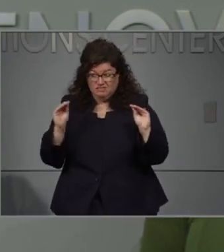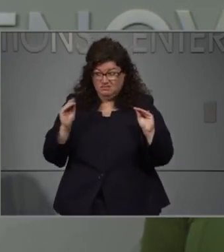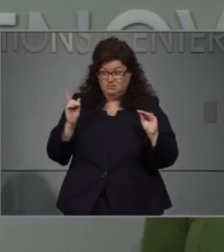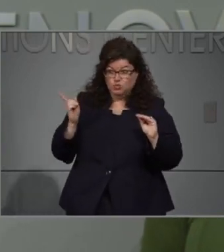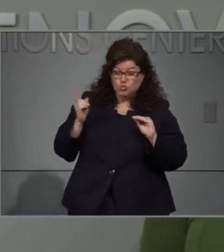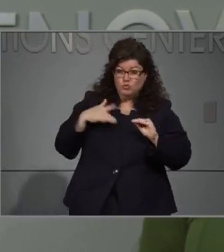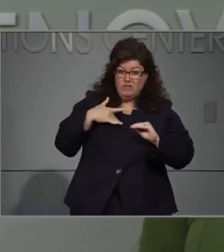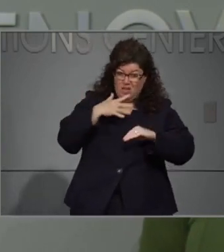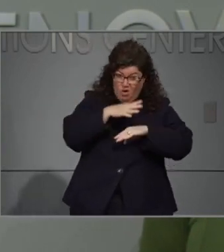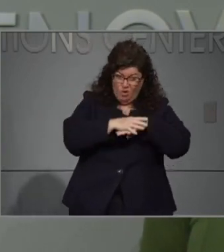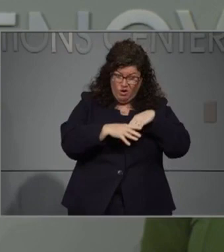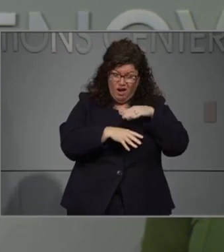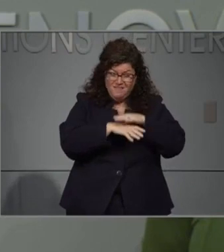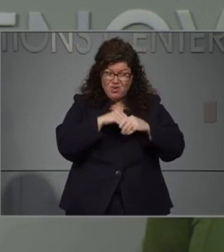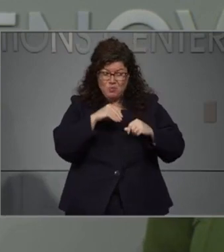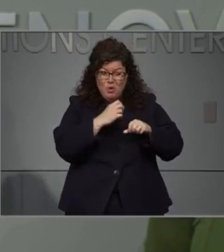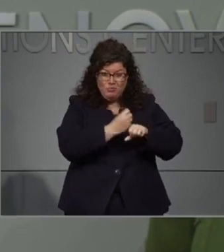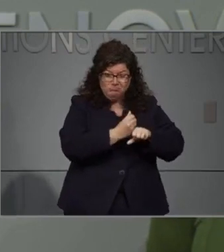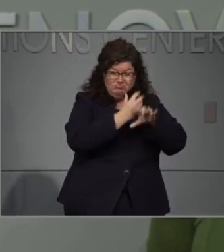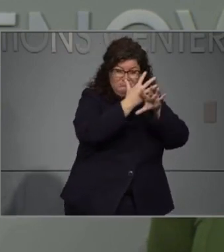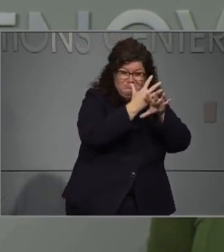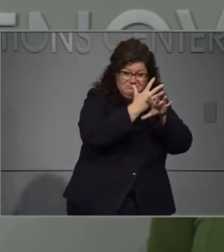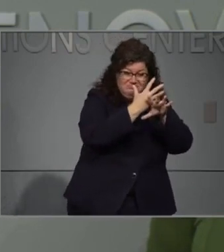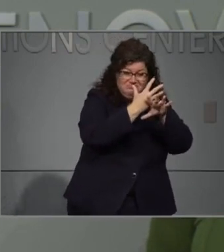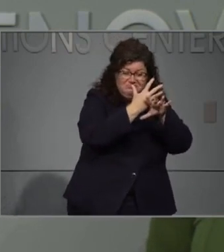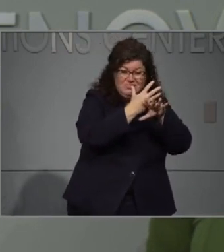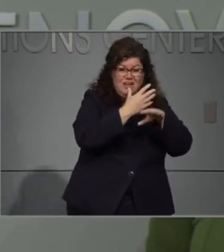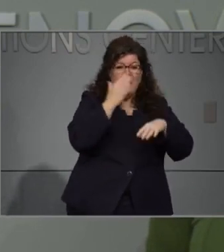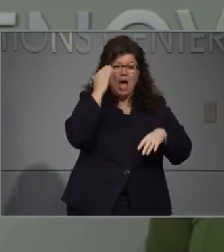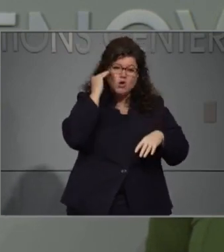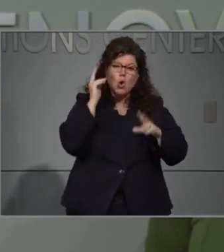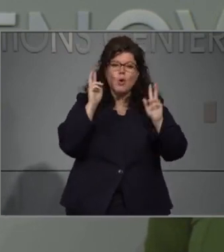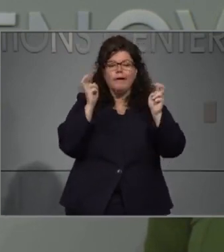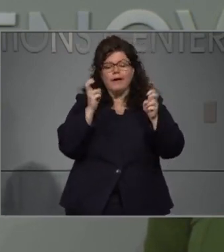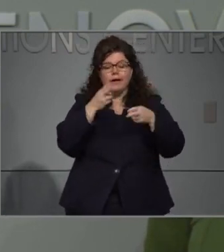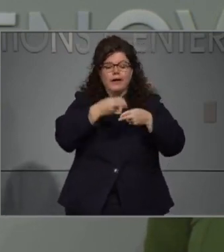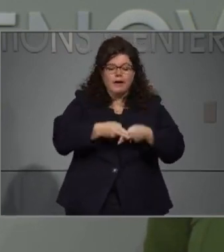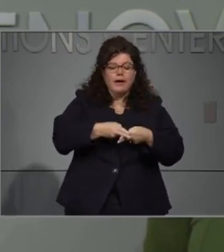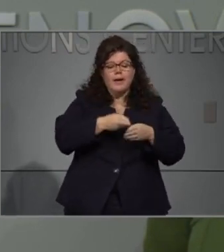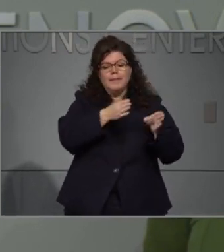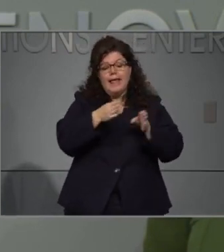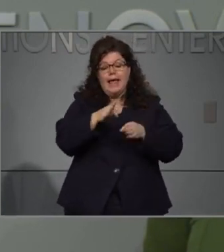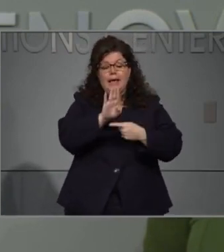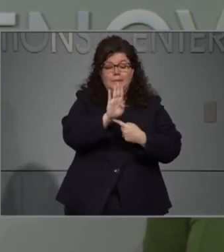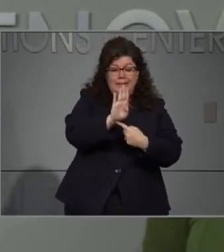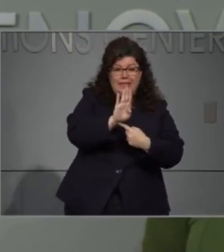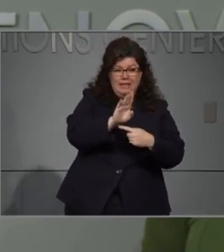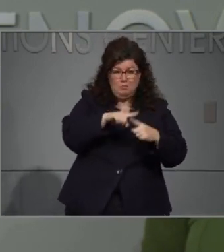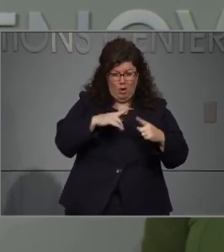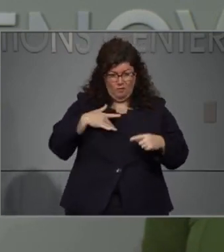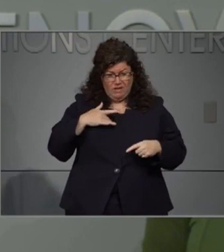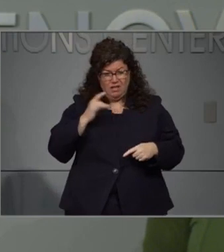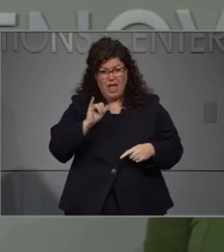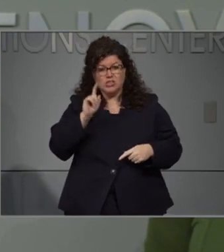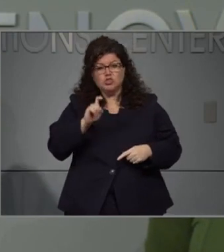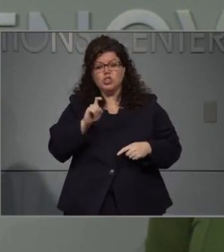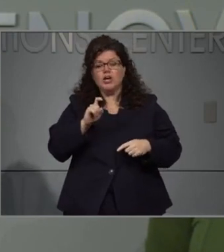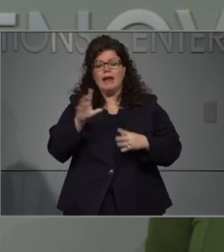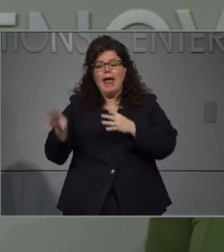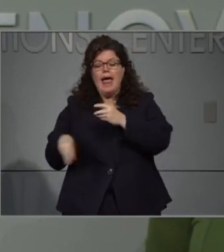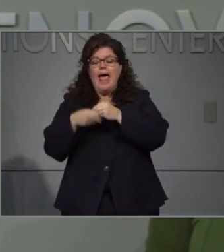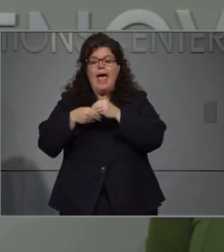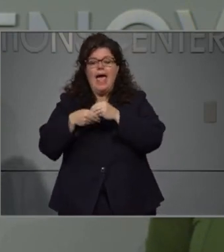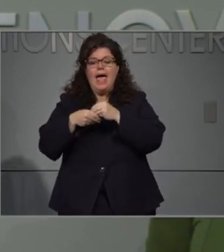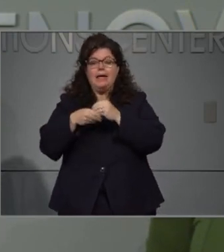B, or should you consider a move to Plan C, at least for the first month or so of school? And I'll get another question in while I'm